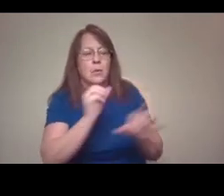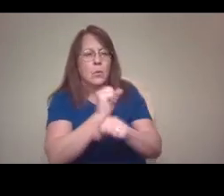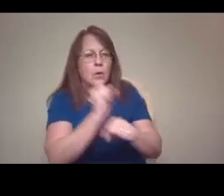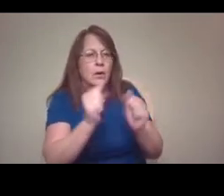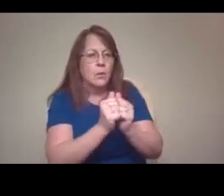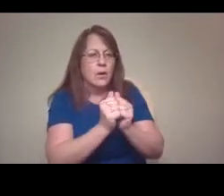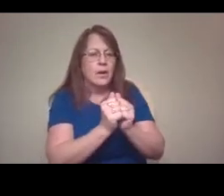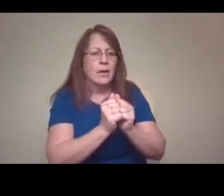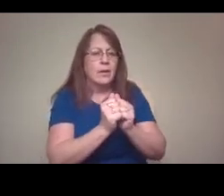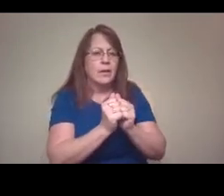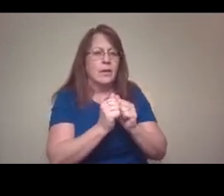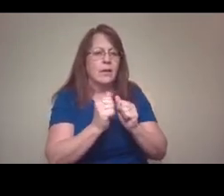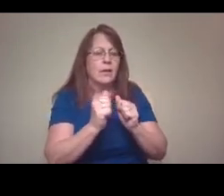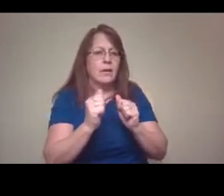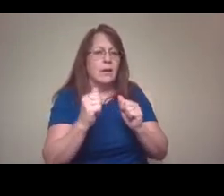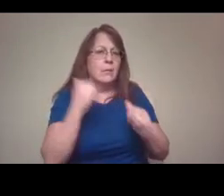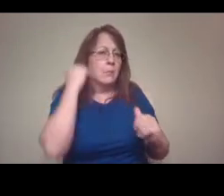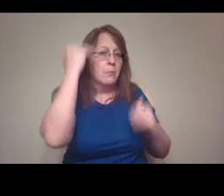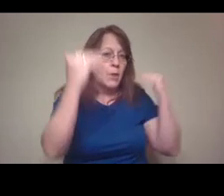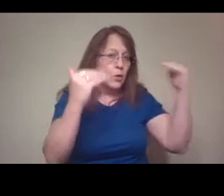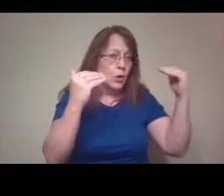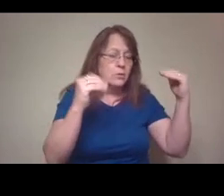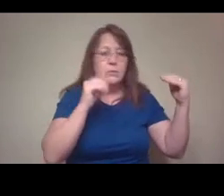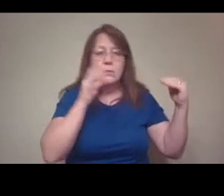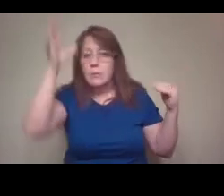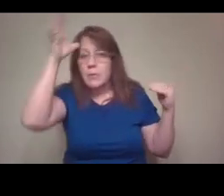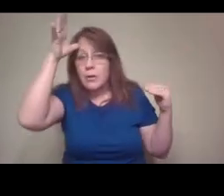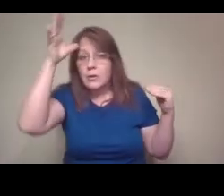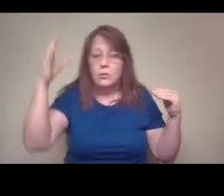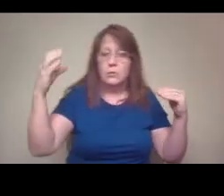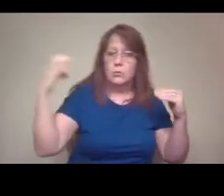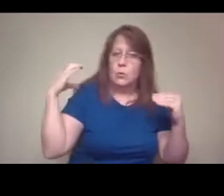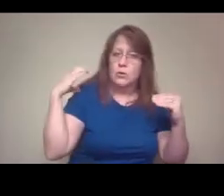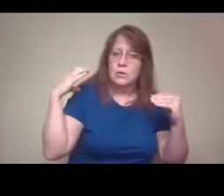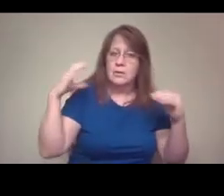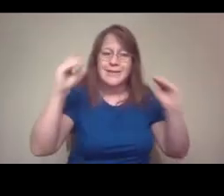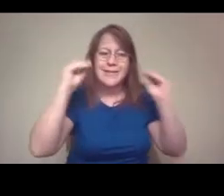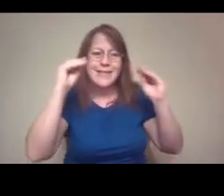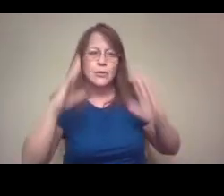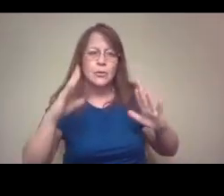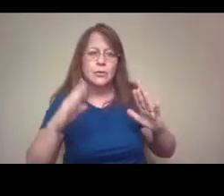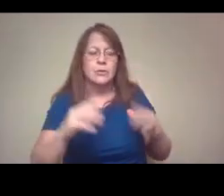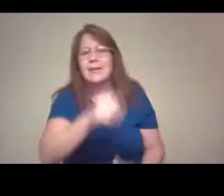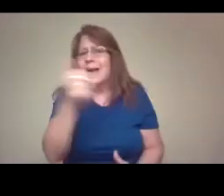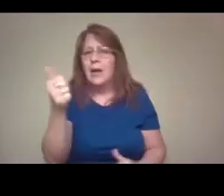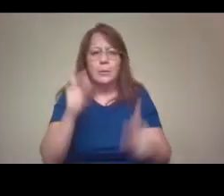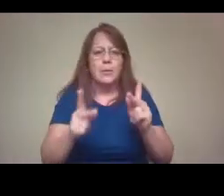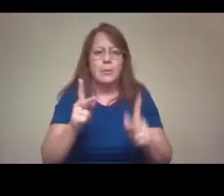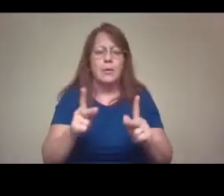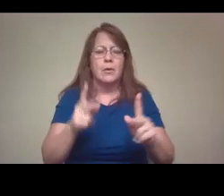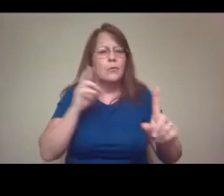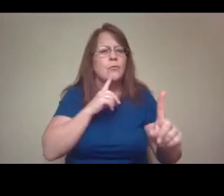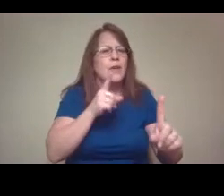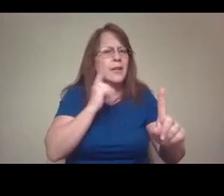interact with youth regularly. It could be parents, coaches, teachers, others. And the goal is to